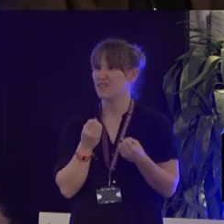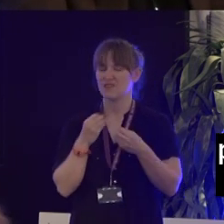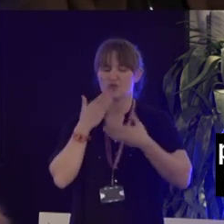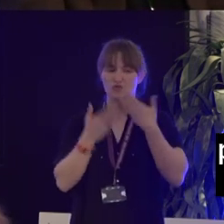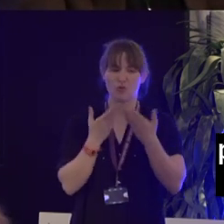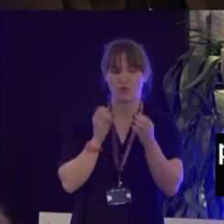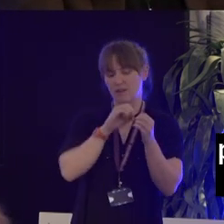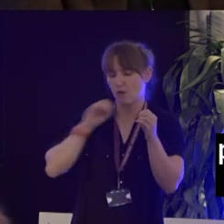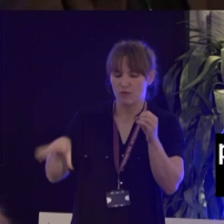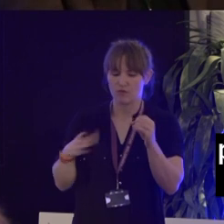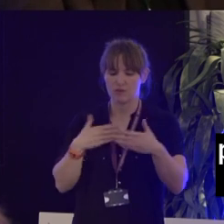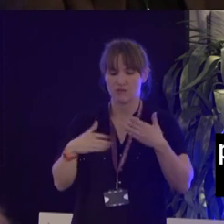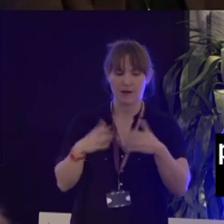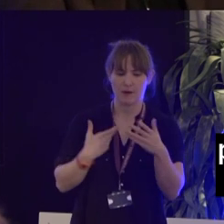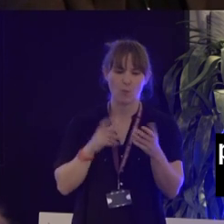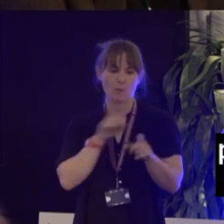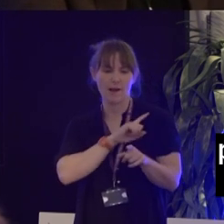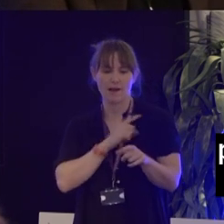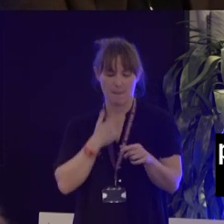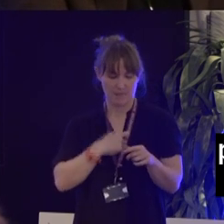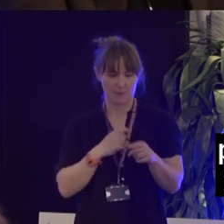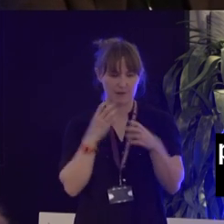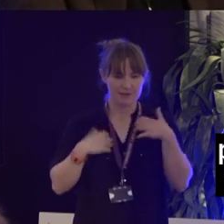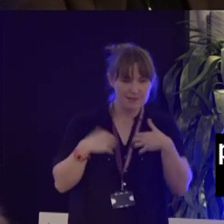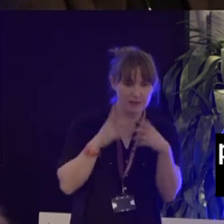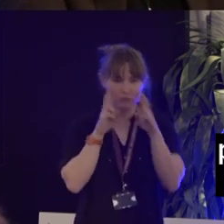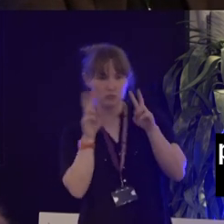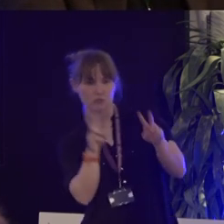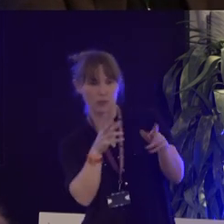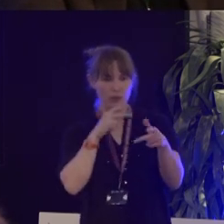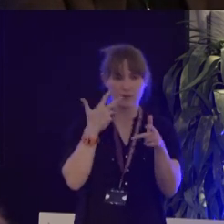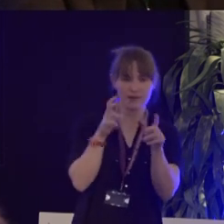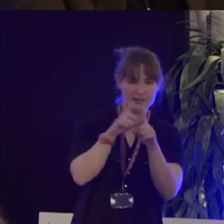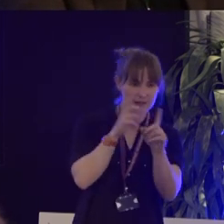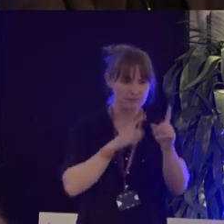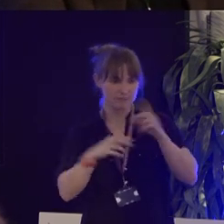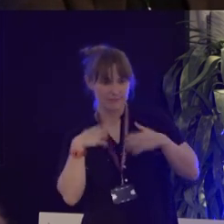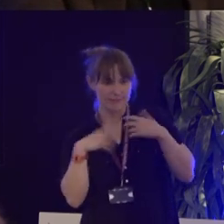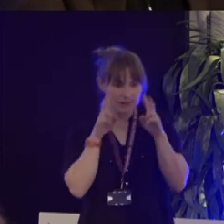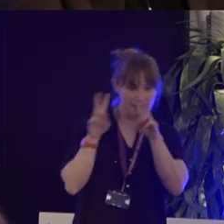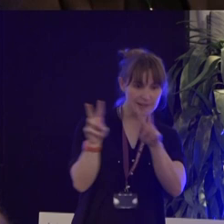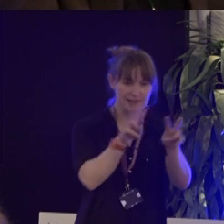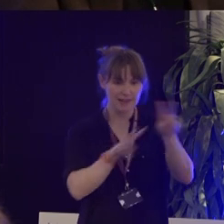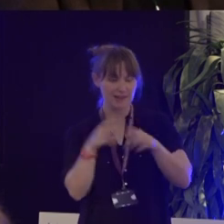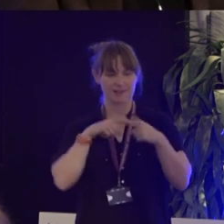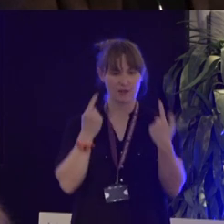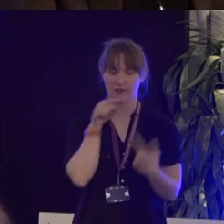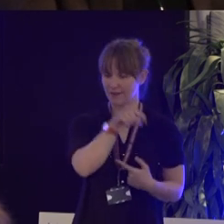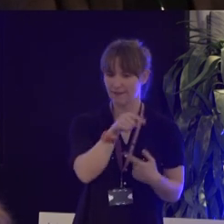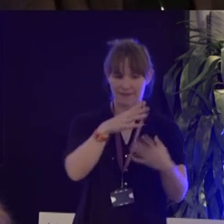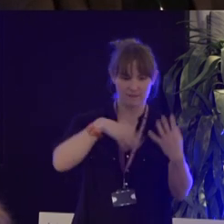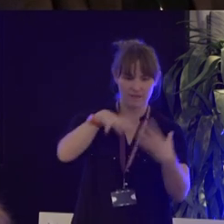that's just people are really excited to see anything in a kind of immersive 3D environment. And what we